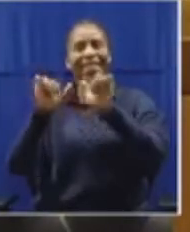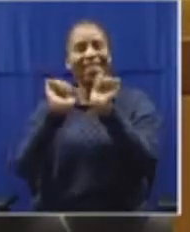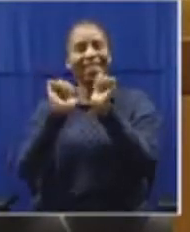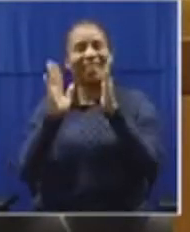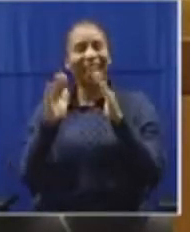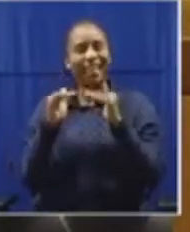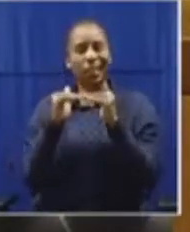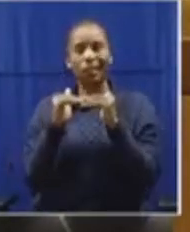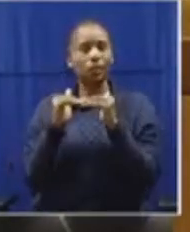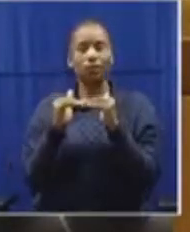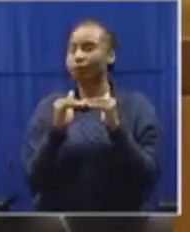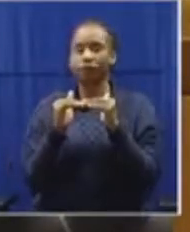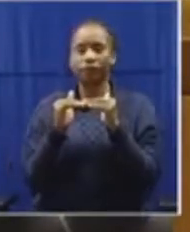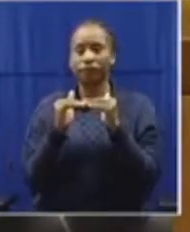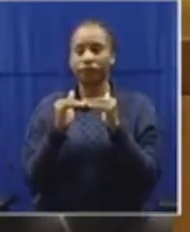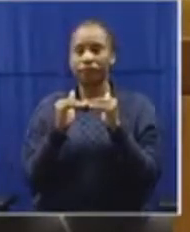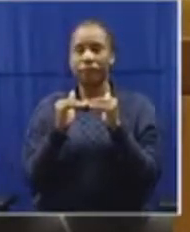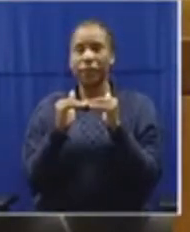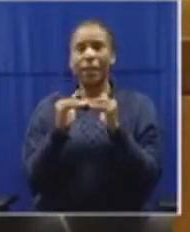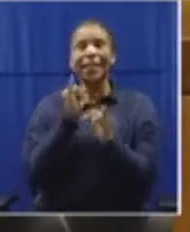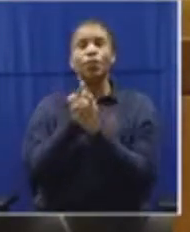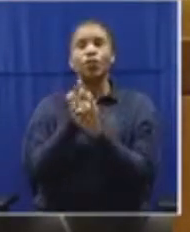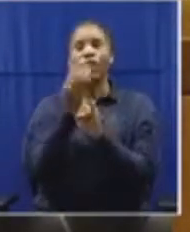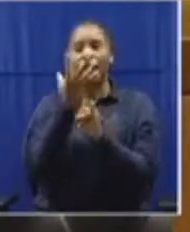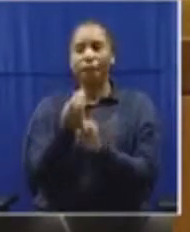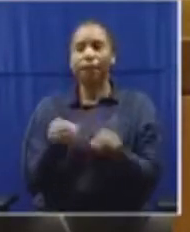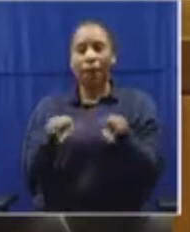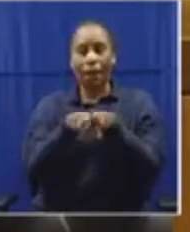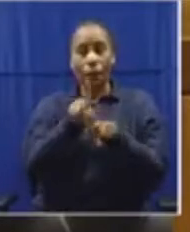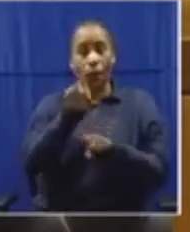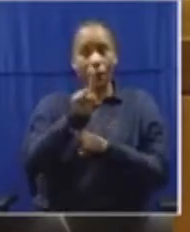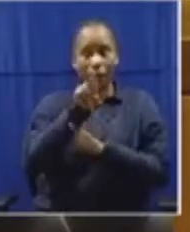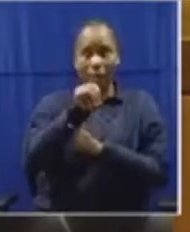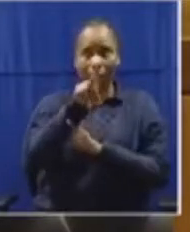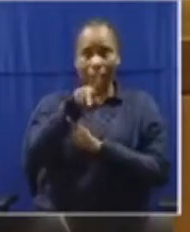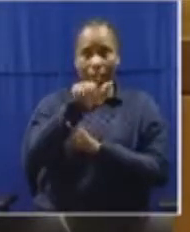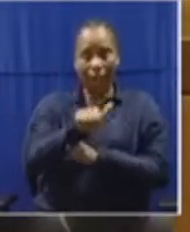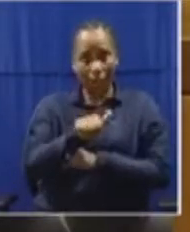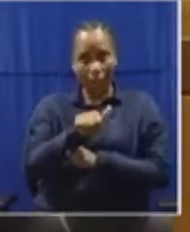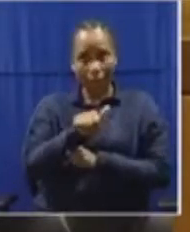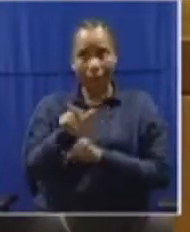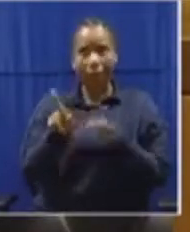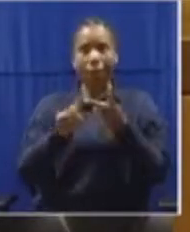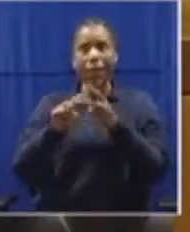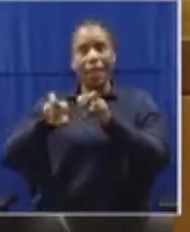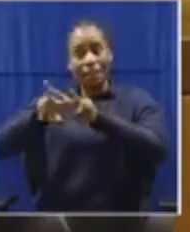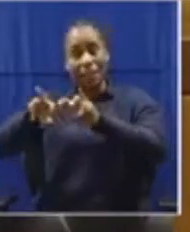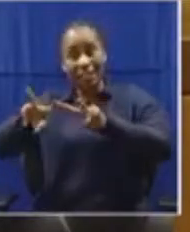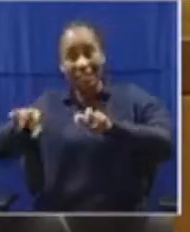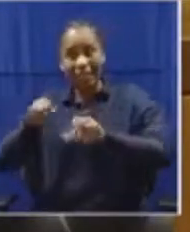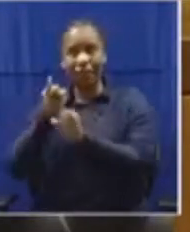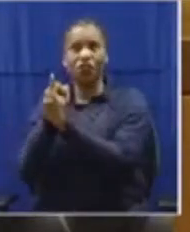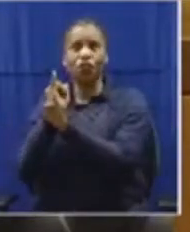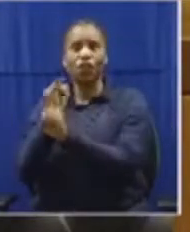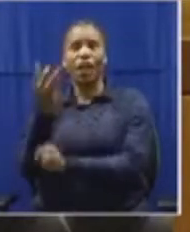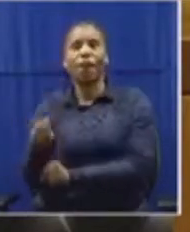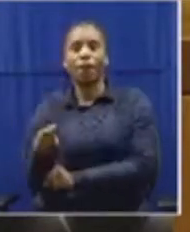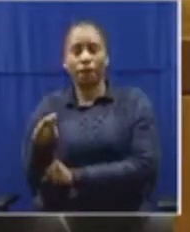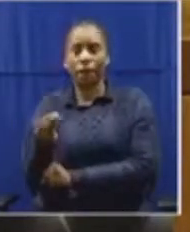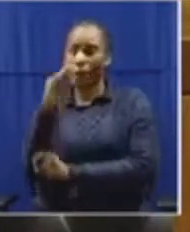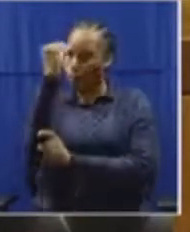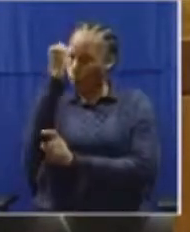have institutions like the NPA, we have investigative institutions like the